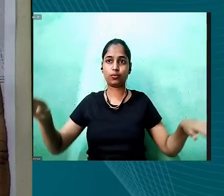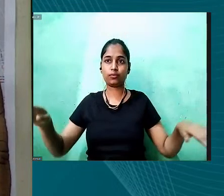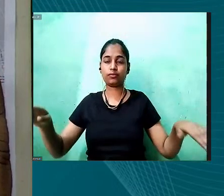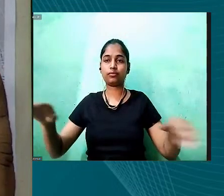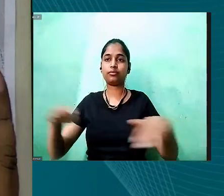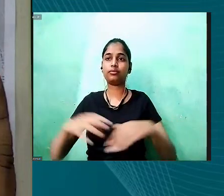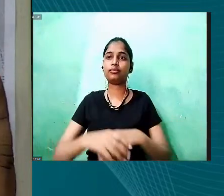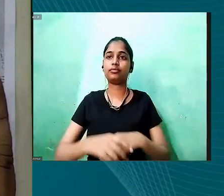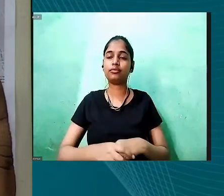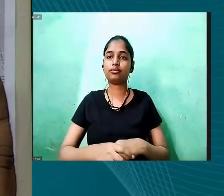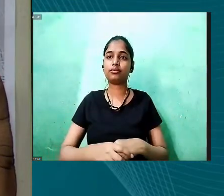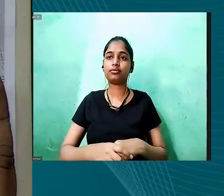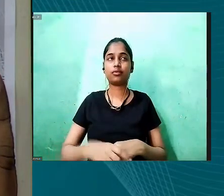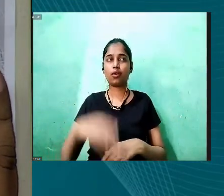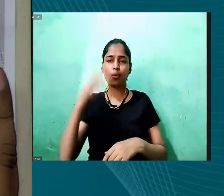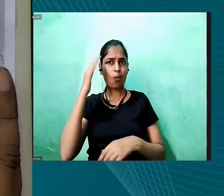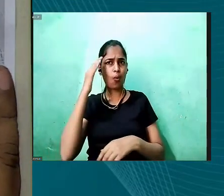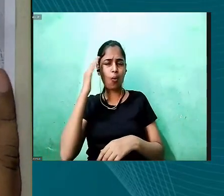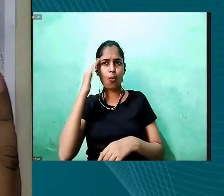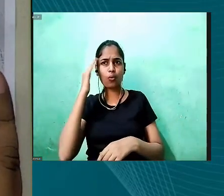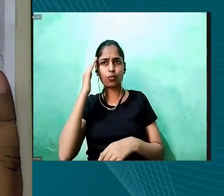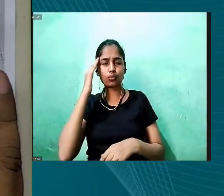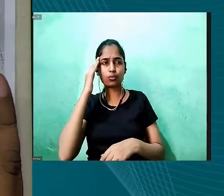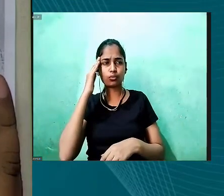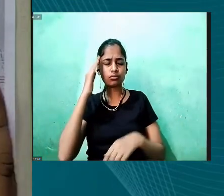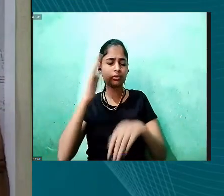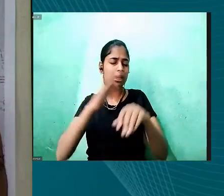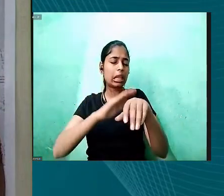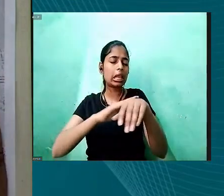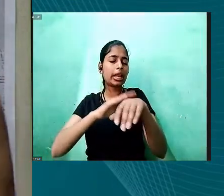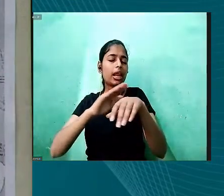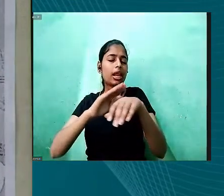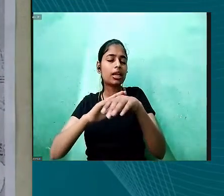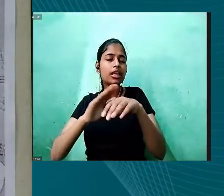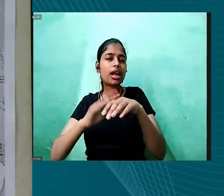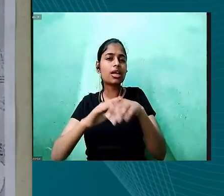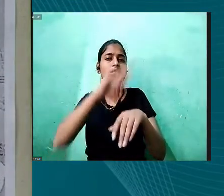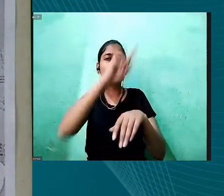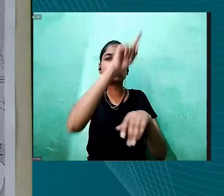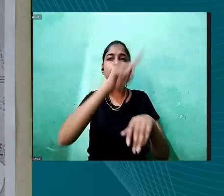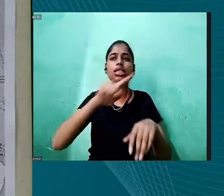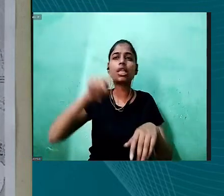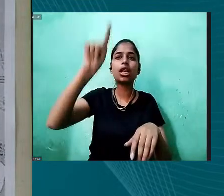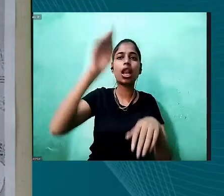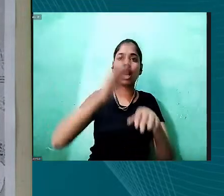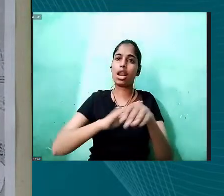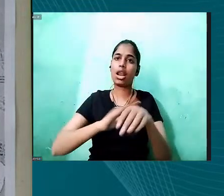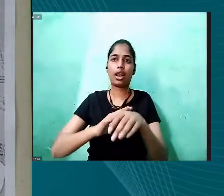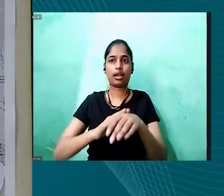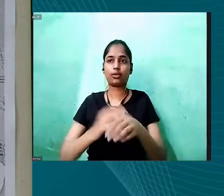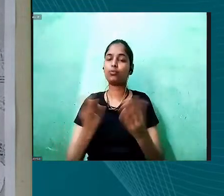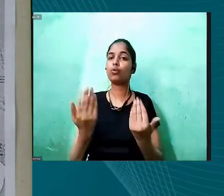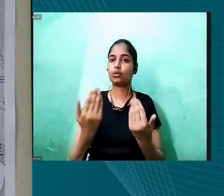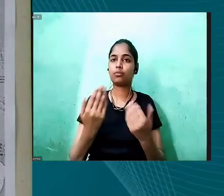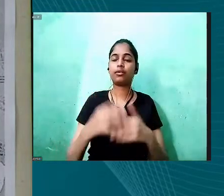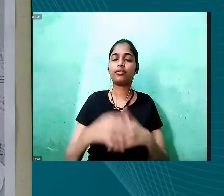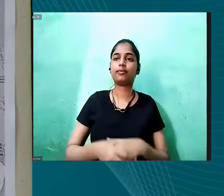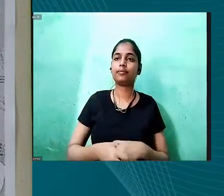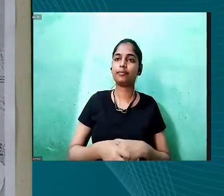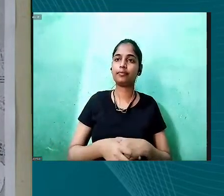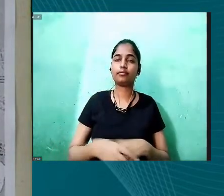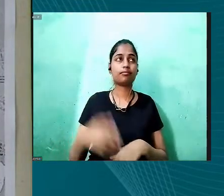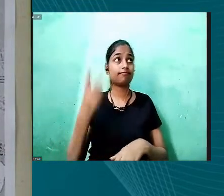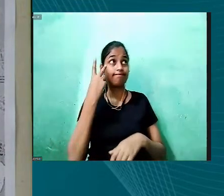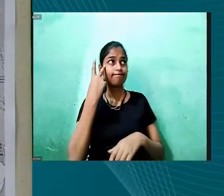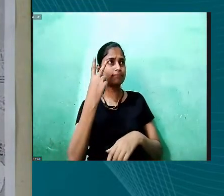about through touching, they can touch this map and learn about it. So, as you can see, if you